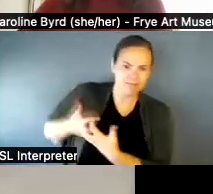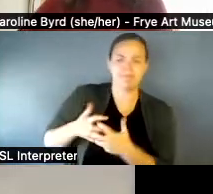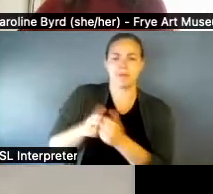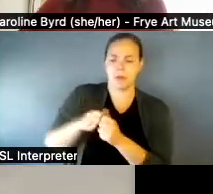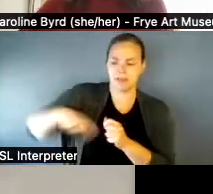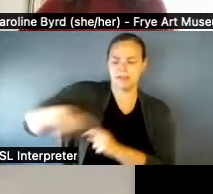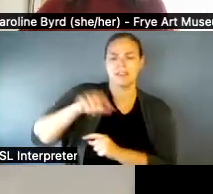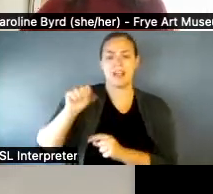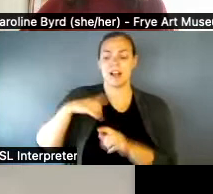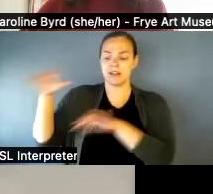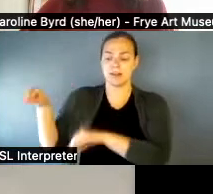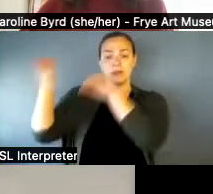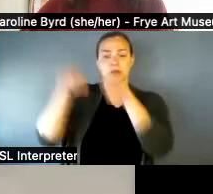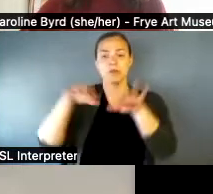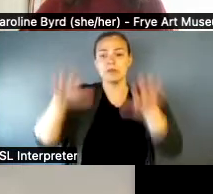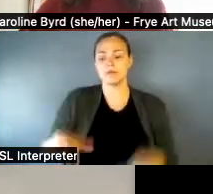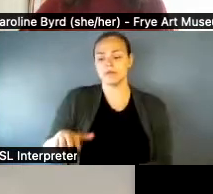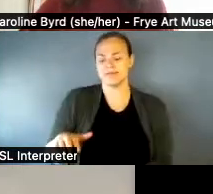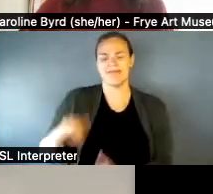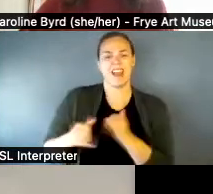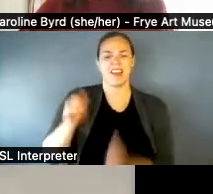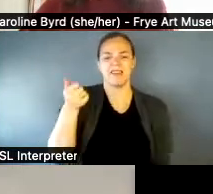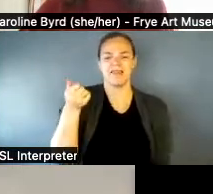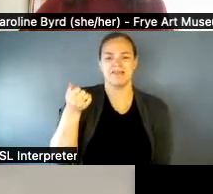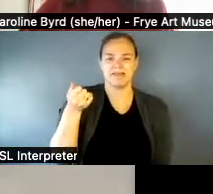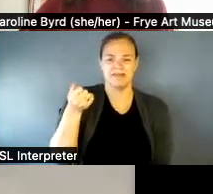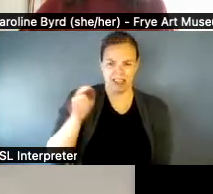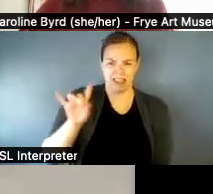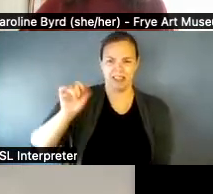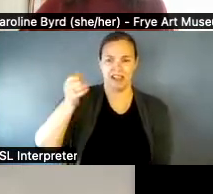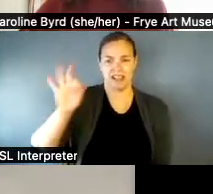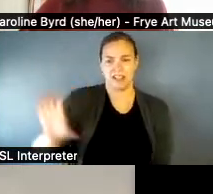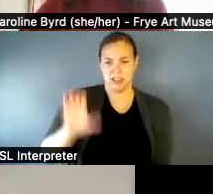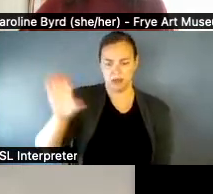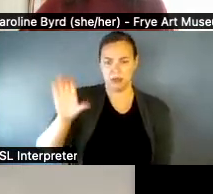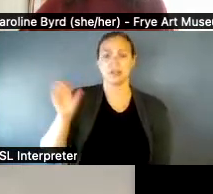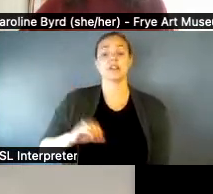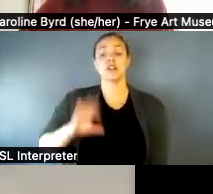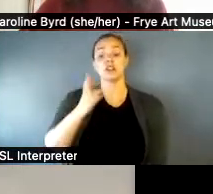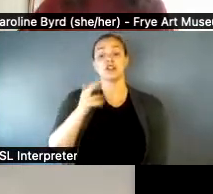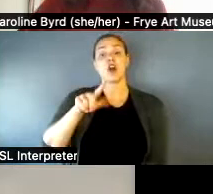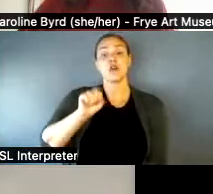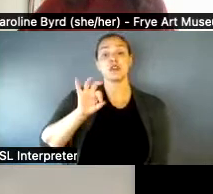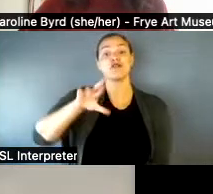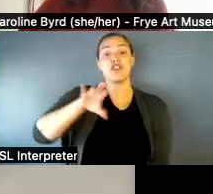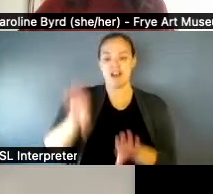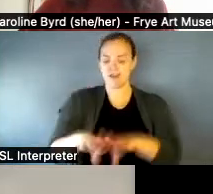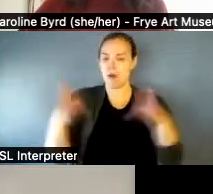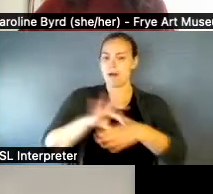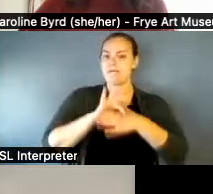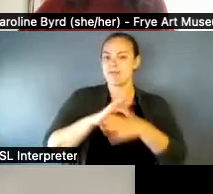the late 19th century, Charles Frye opened a meat market in the Seattle area, utilizing the plants